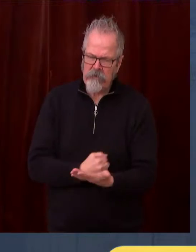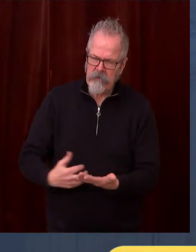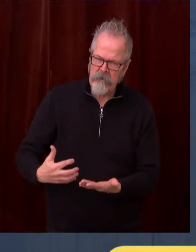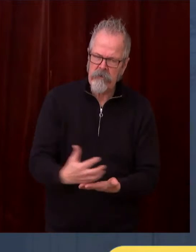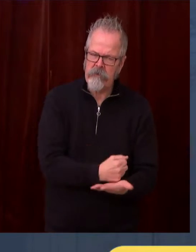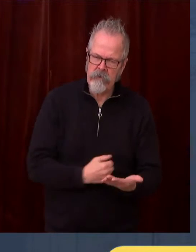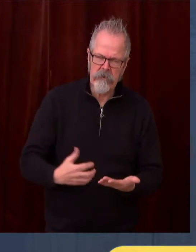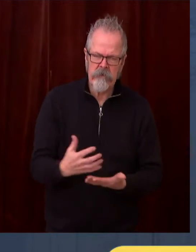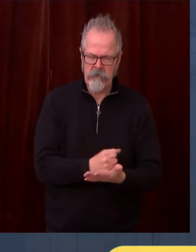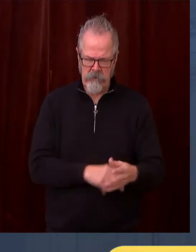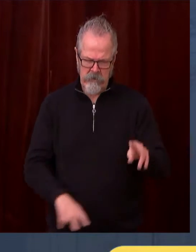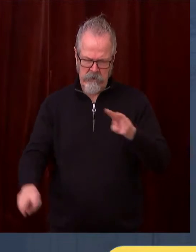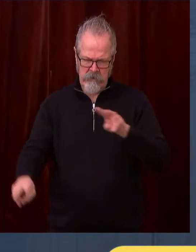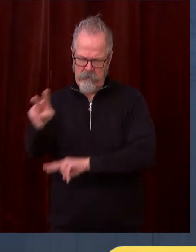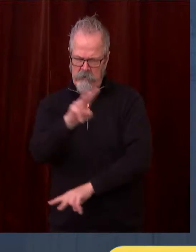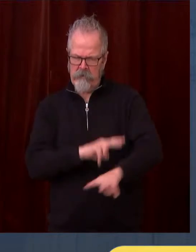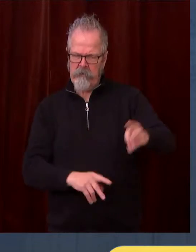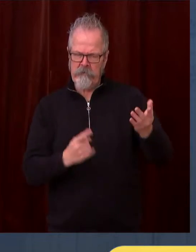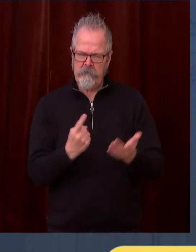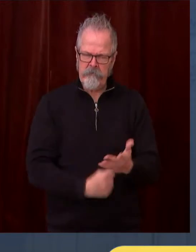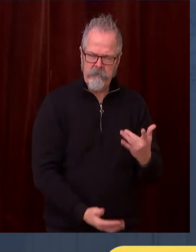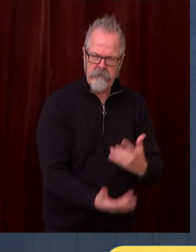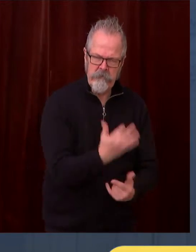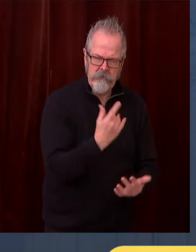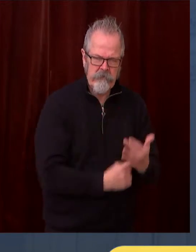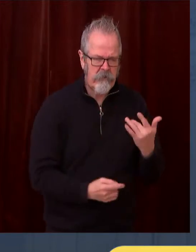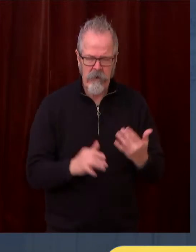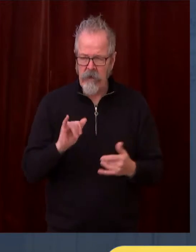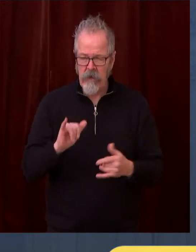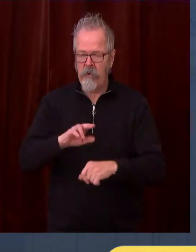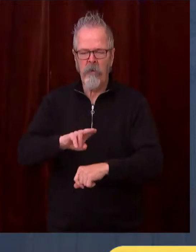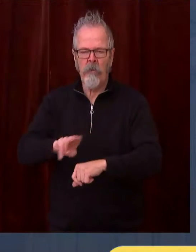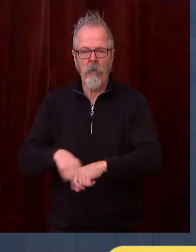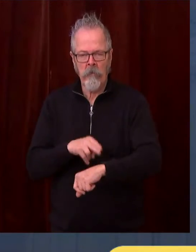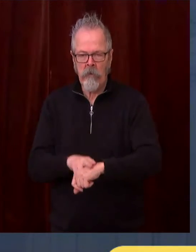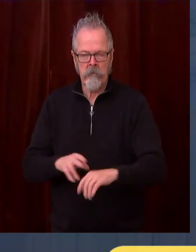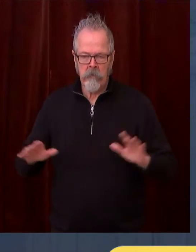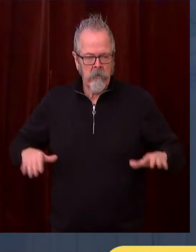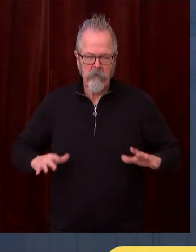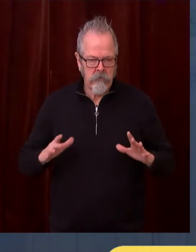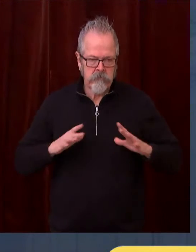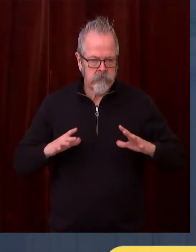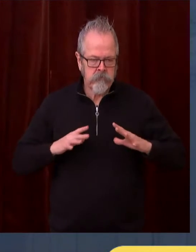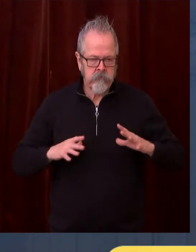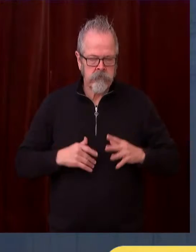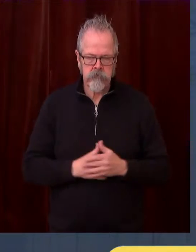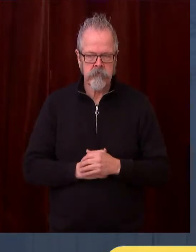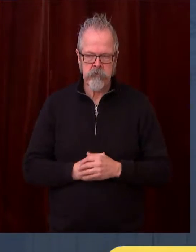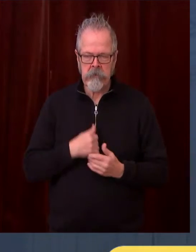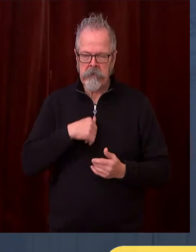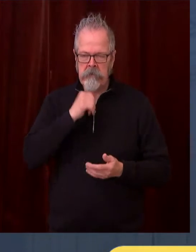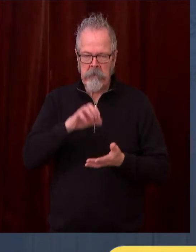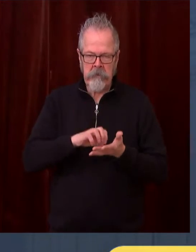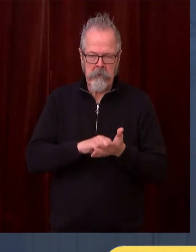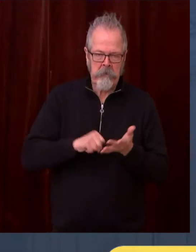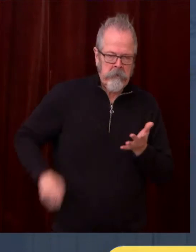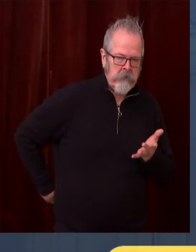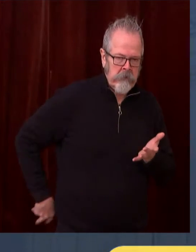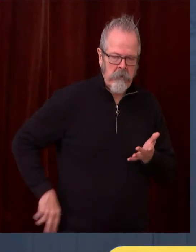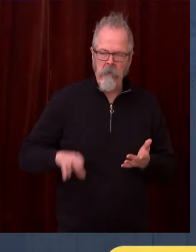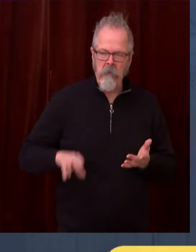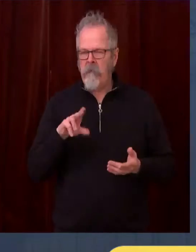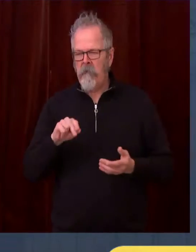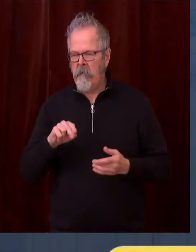For specific situations, I think that that the fact that, for example, we don't necessarily know